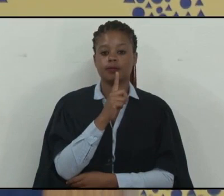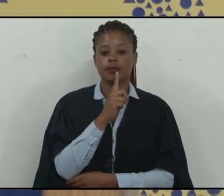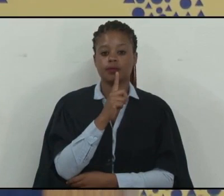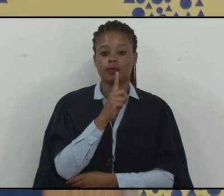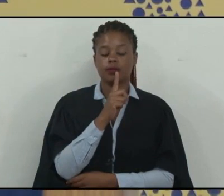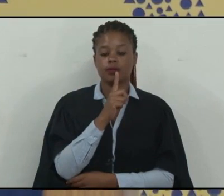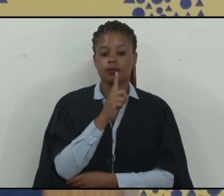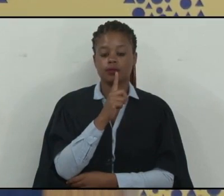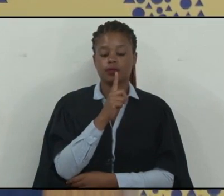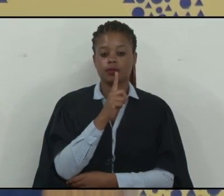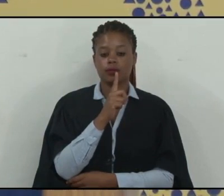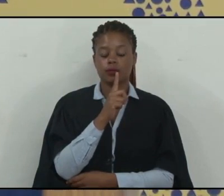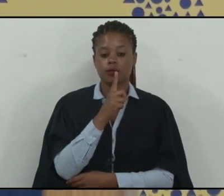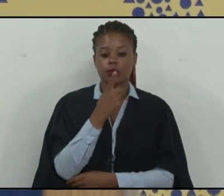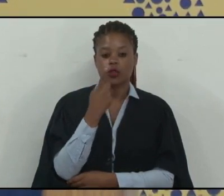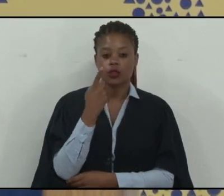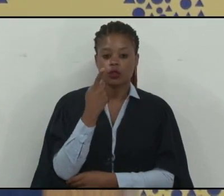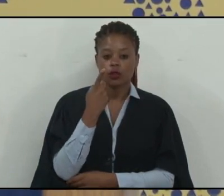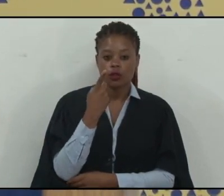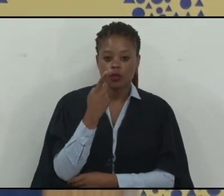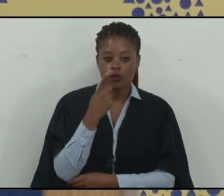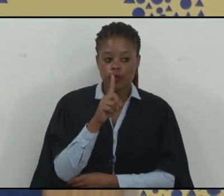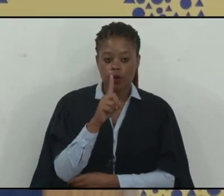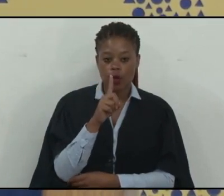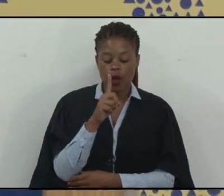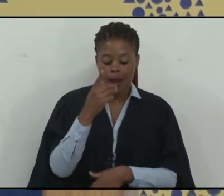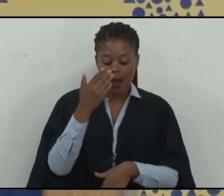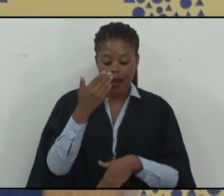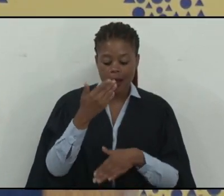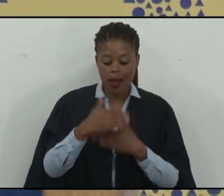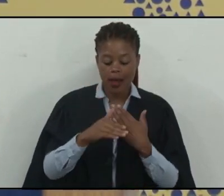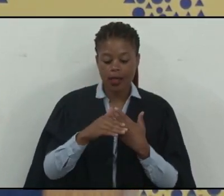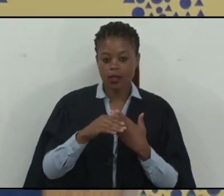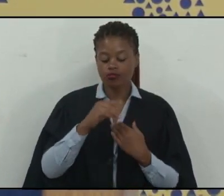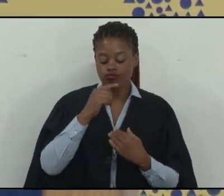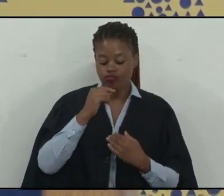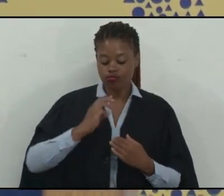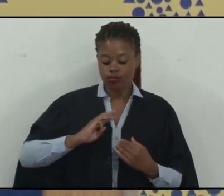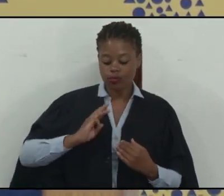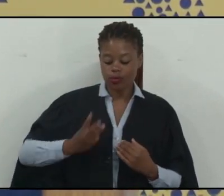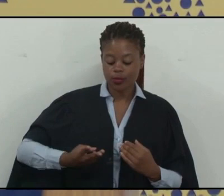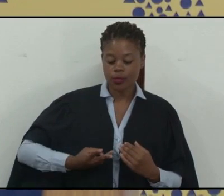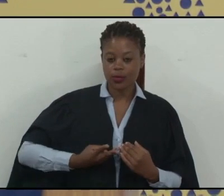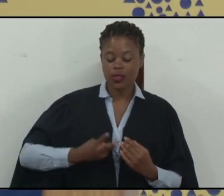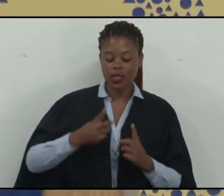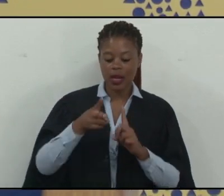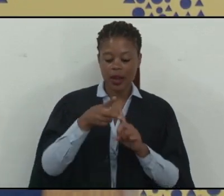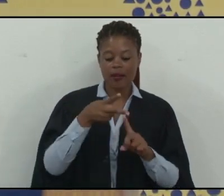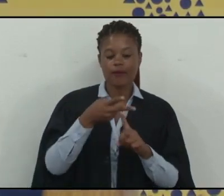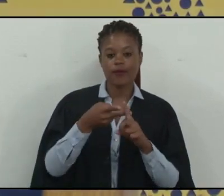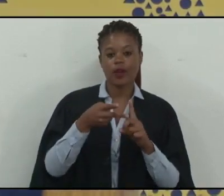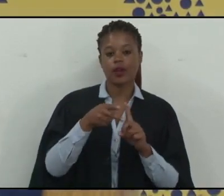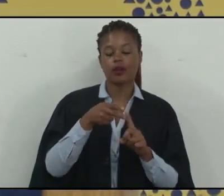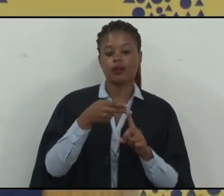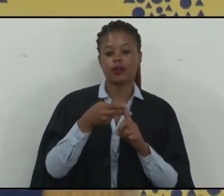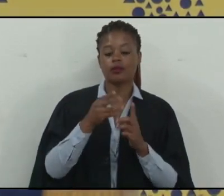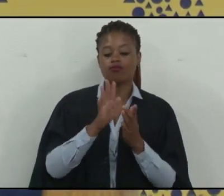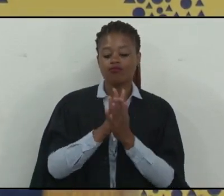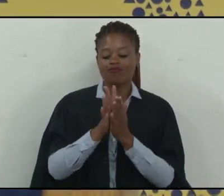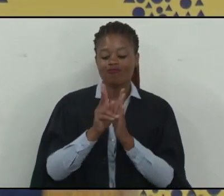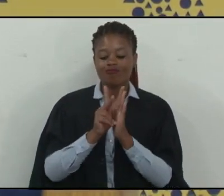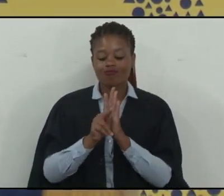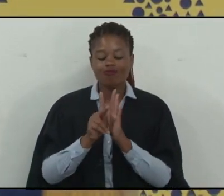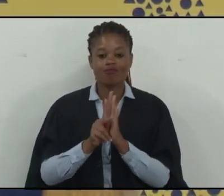for accountability to end gender-based violence and femicide. And